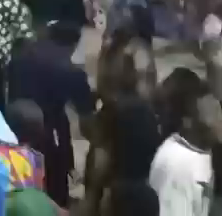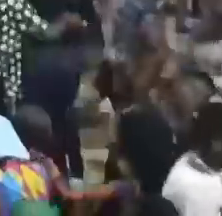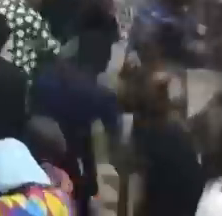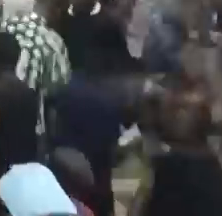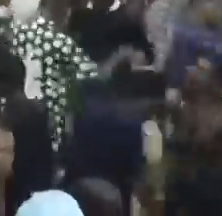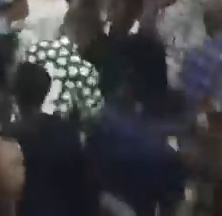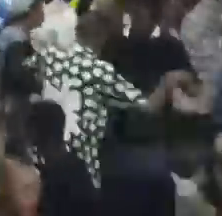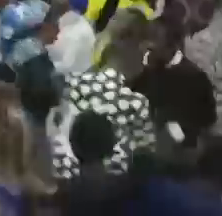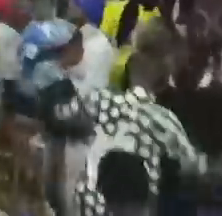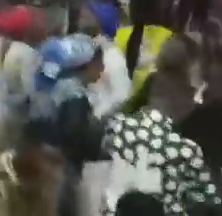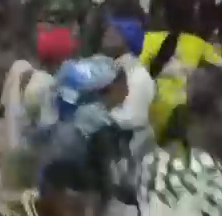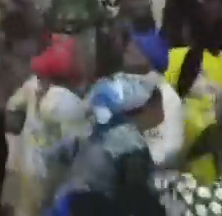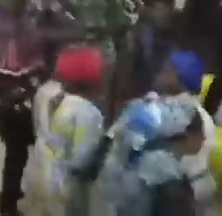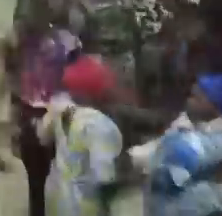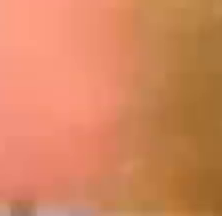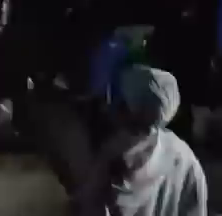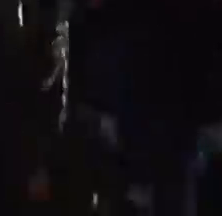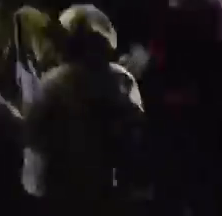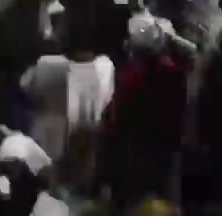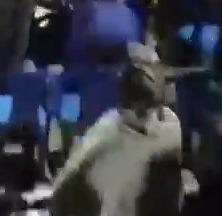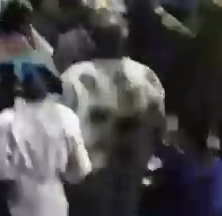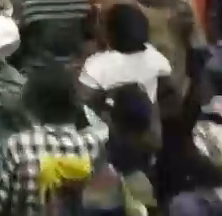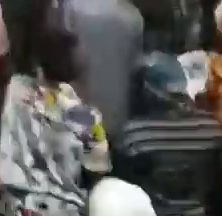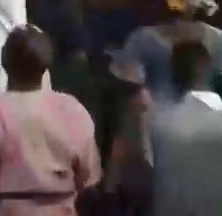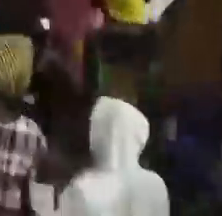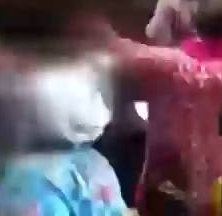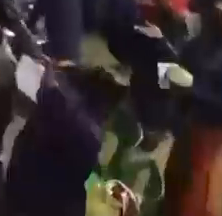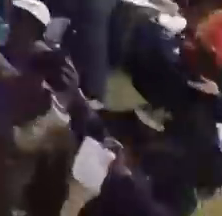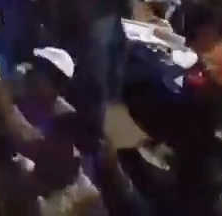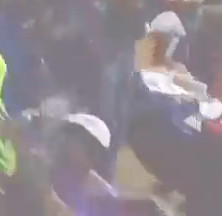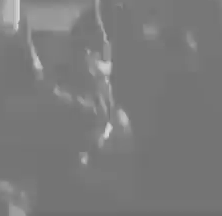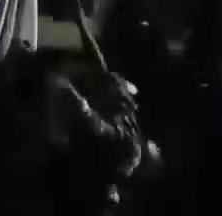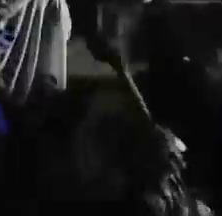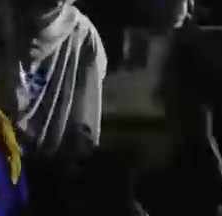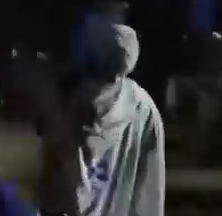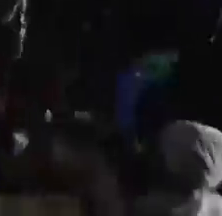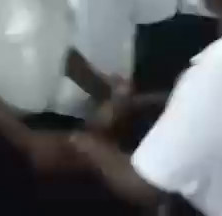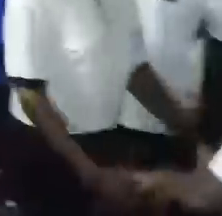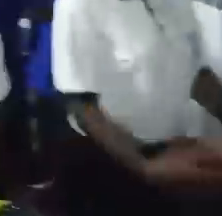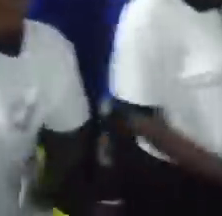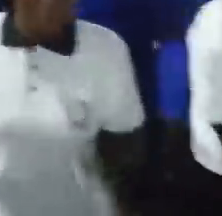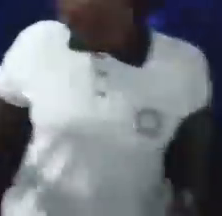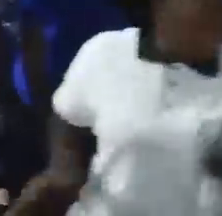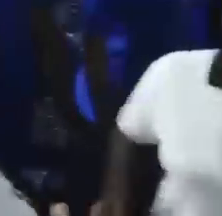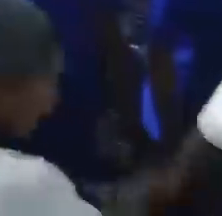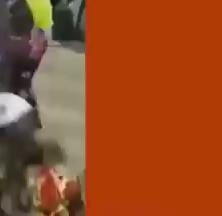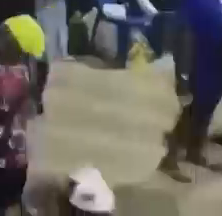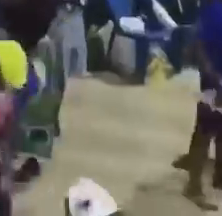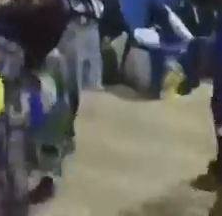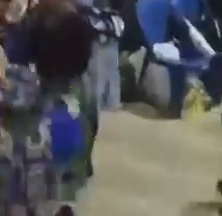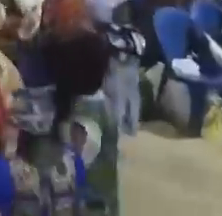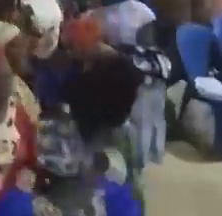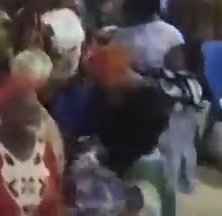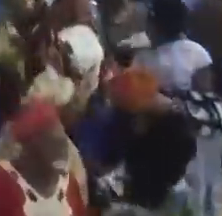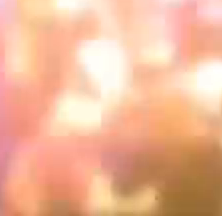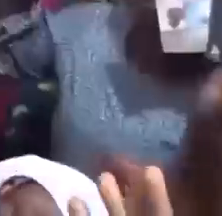lórí kun mẹ́rẹ̀ẹ̀rin àgbáyé. Ẹ̀tọ́ yaya máa bọ́ ní ṣe bí ọba National Camp ló fún wa pẹ́. Àdúrà